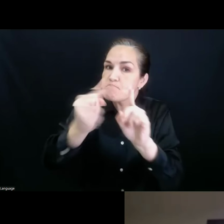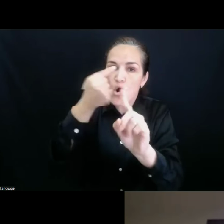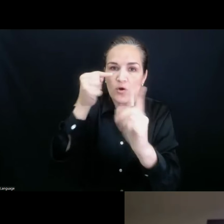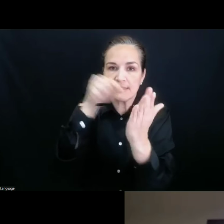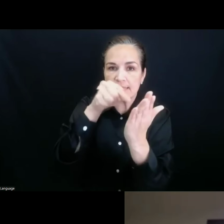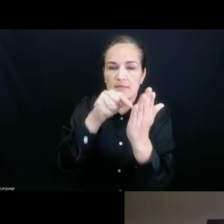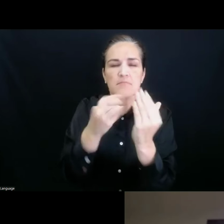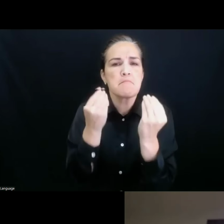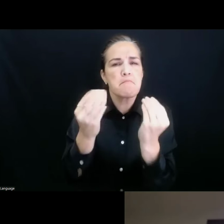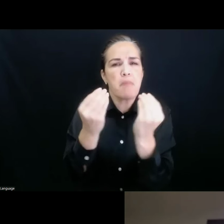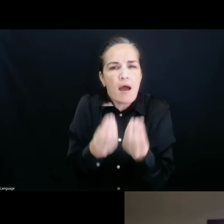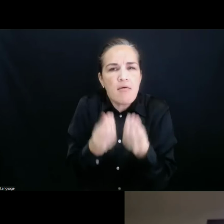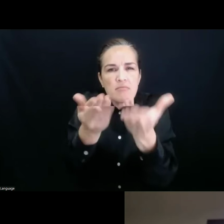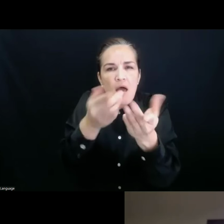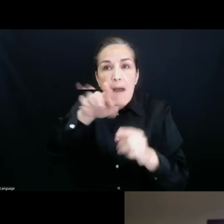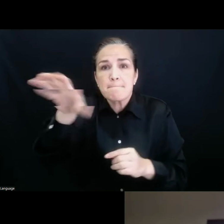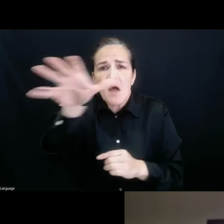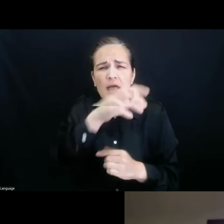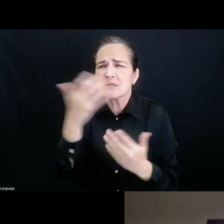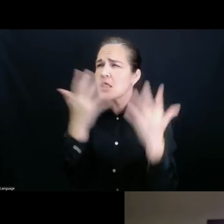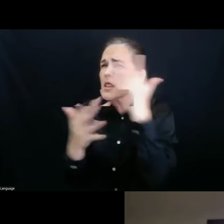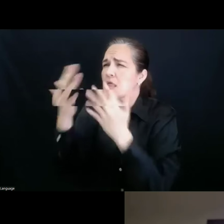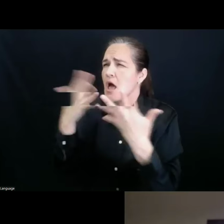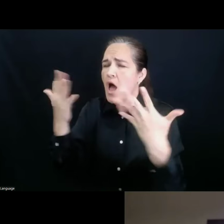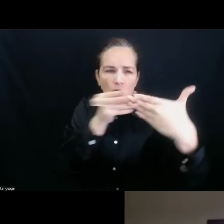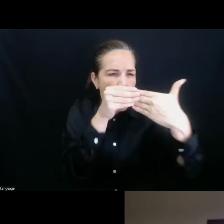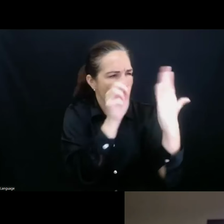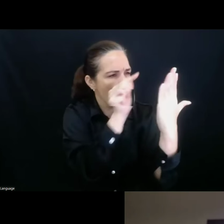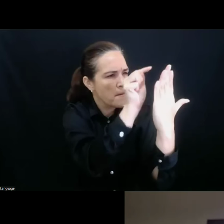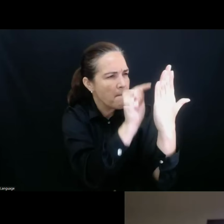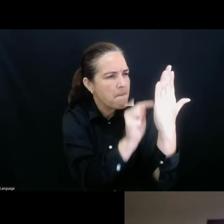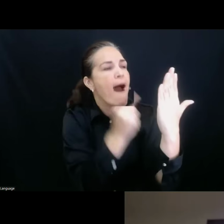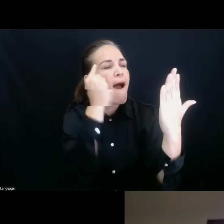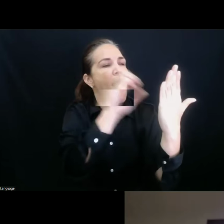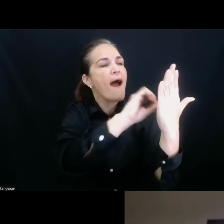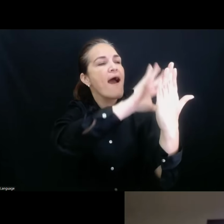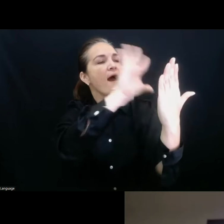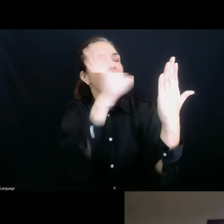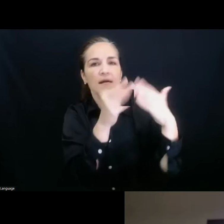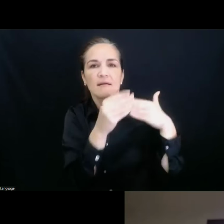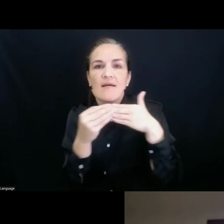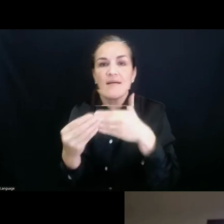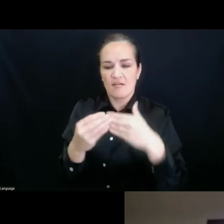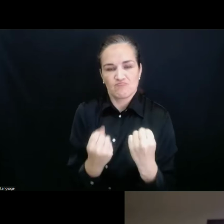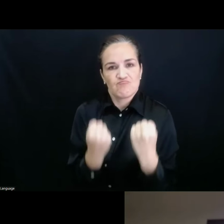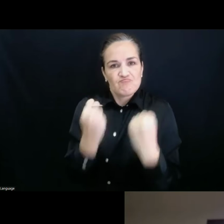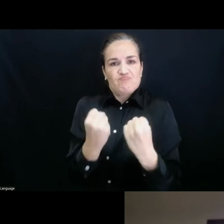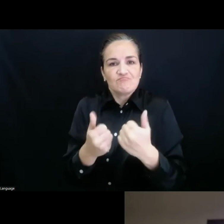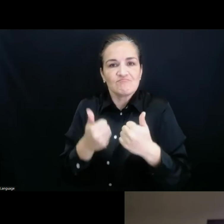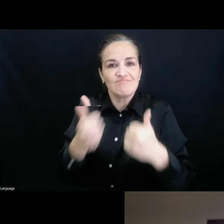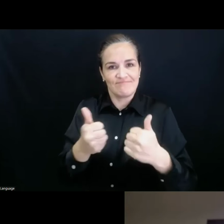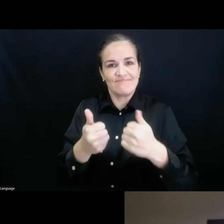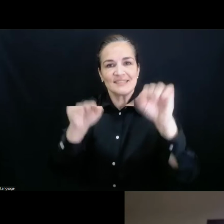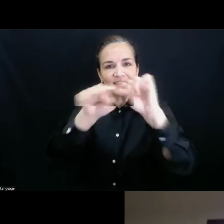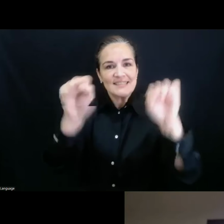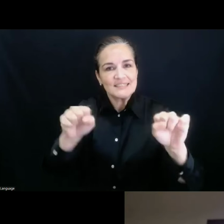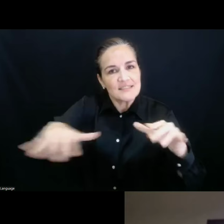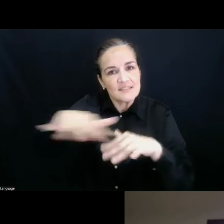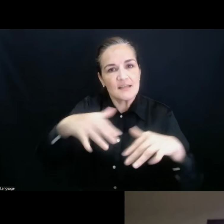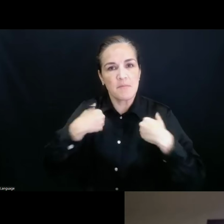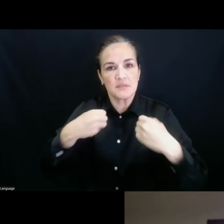fundamental tool claves a los to países de tal manera que como hemos provide dicho keys to anteriormente, countries podamos so llegar a that fortalecer we los can sistemas de salud de los strengthen